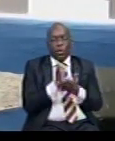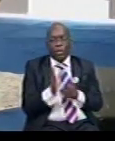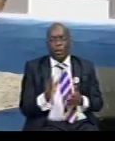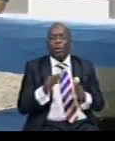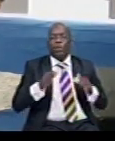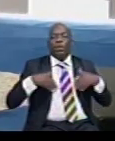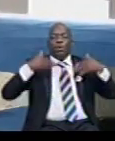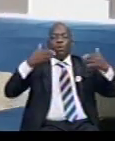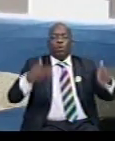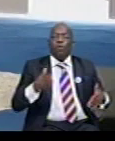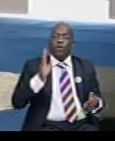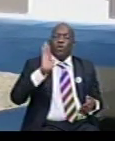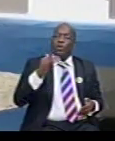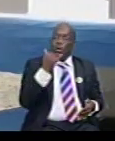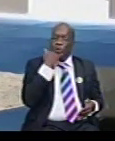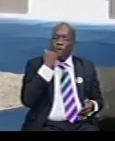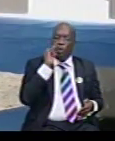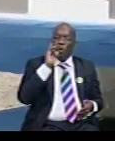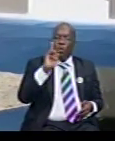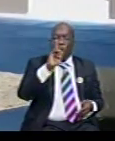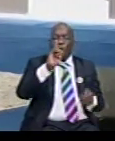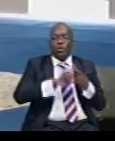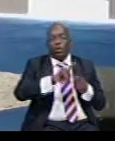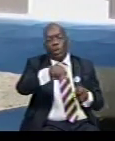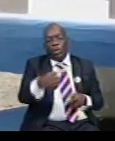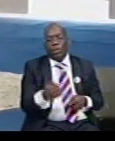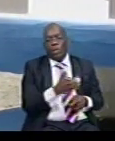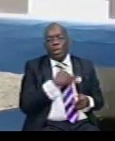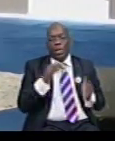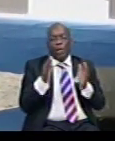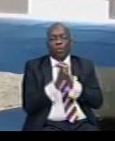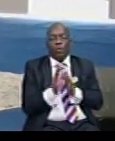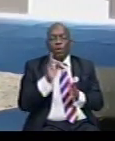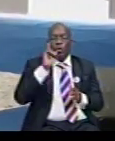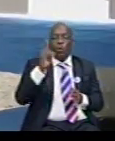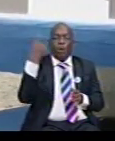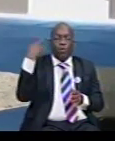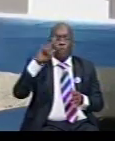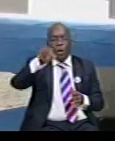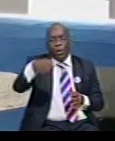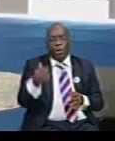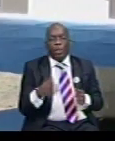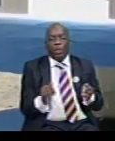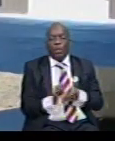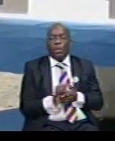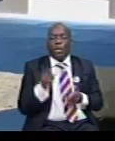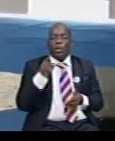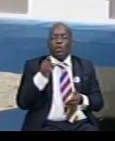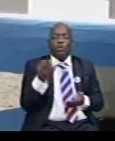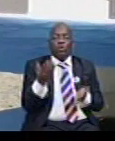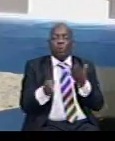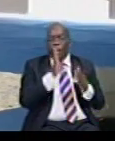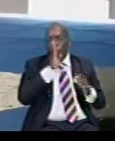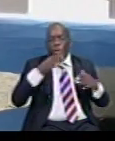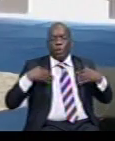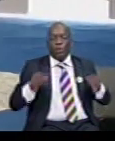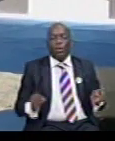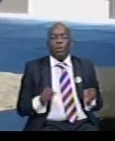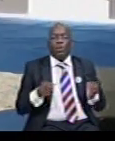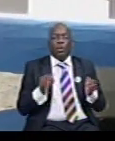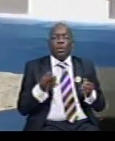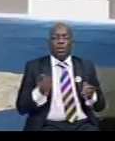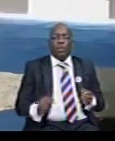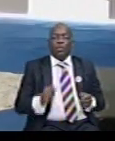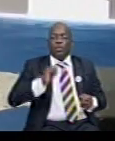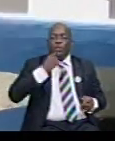faults one to another, and pray one for another, that she may be healed. The effectual, fervent prayer